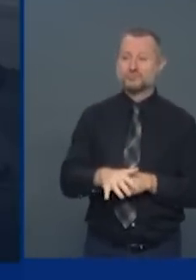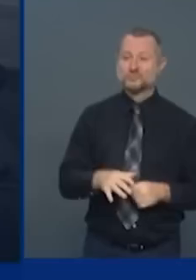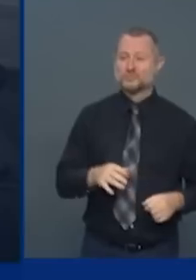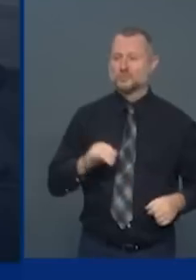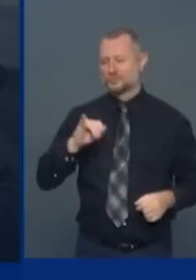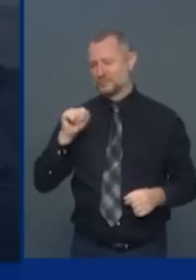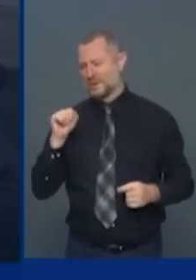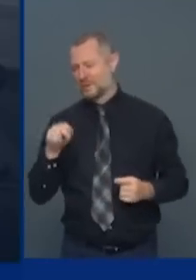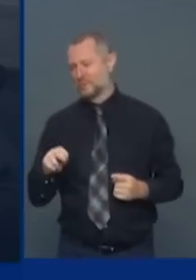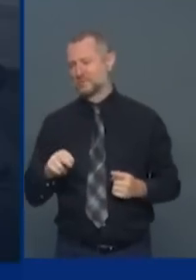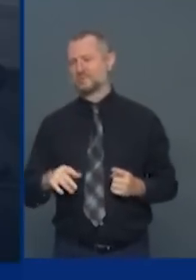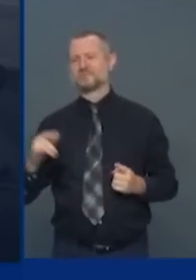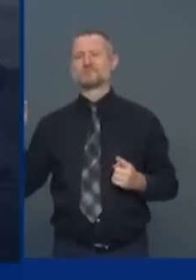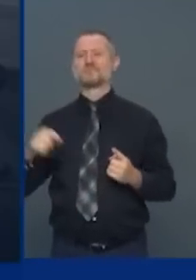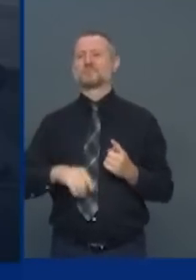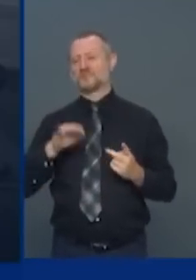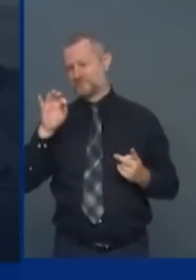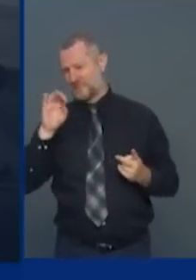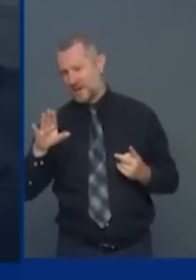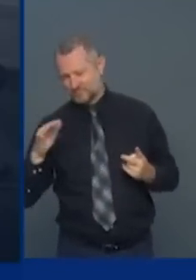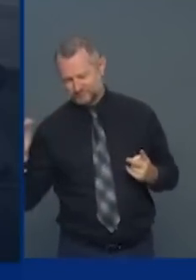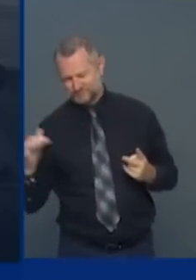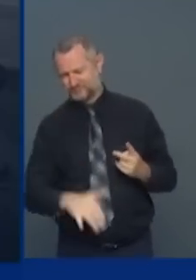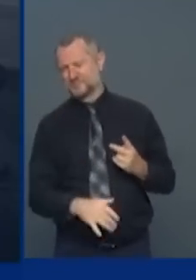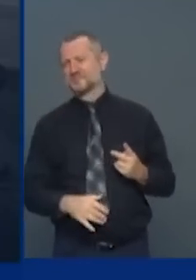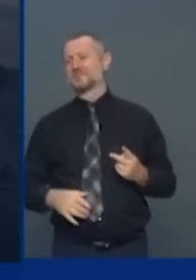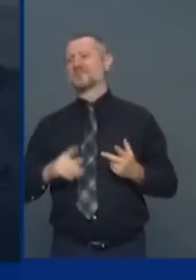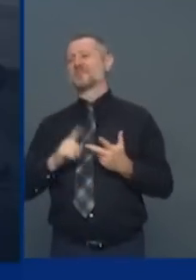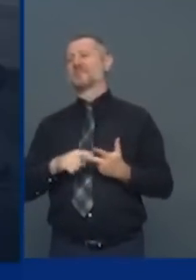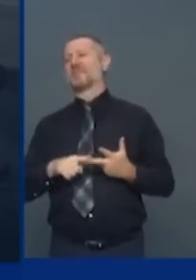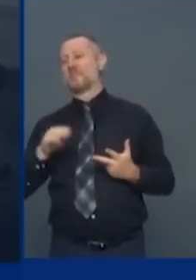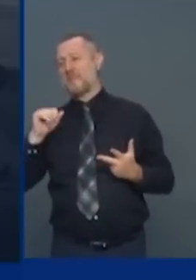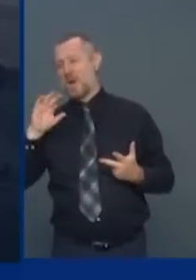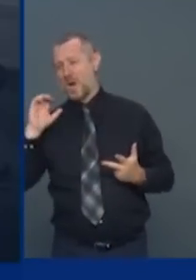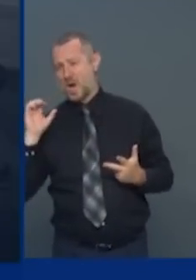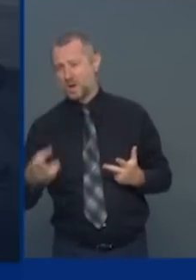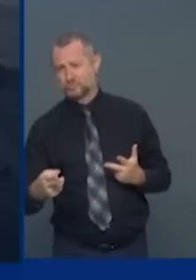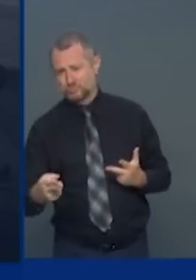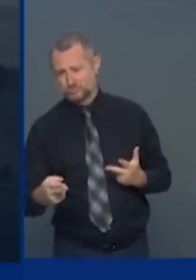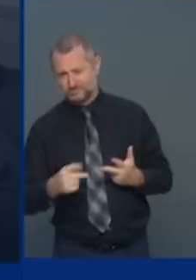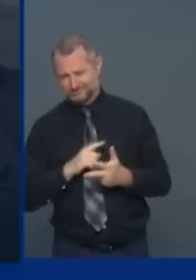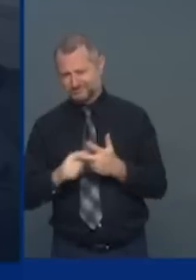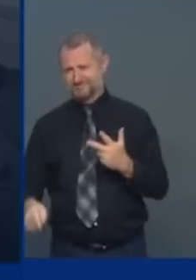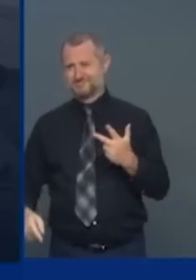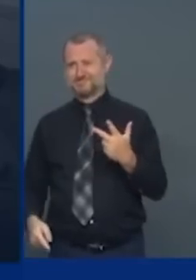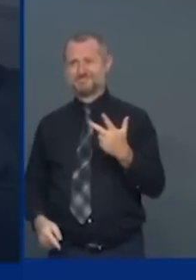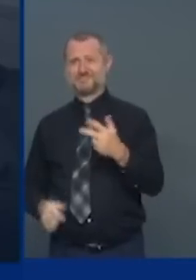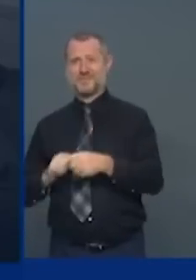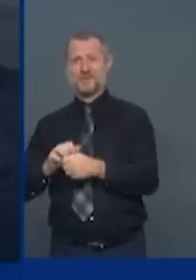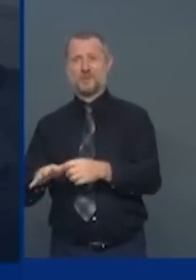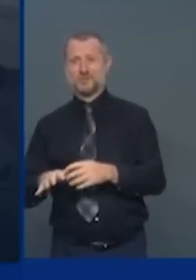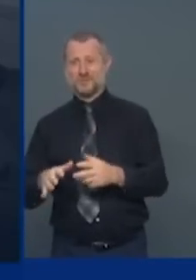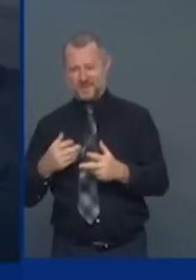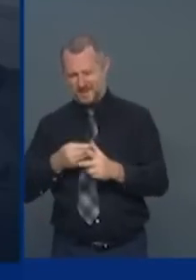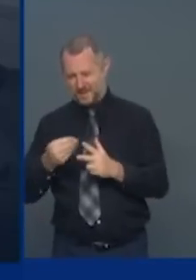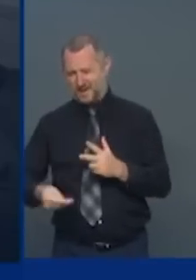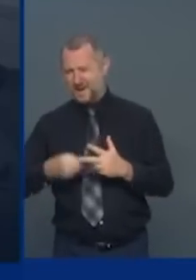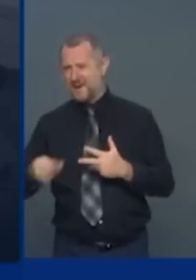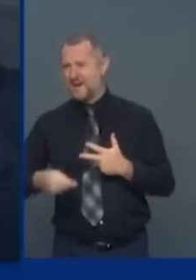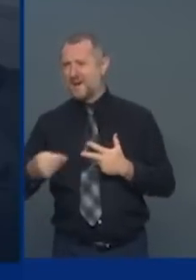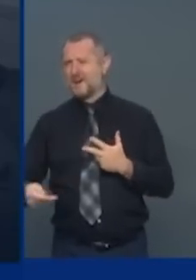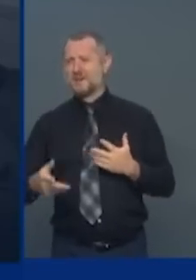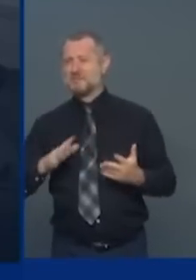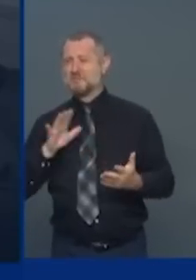brought the virus. February, they brought the virus. March, they brought the virus. And in